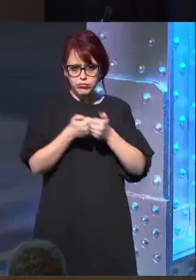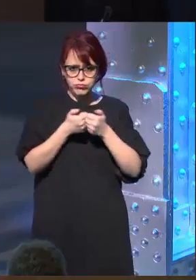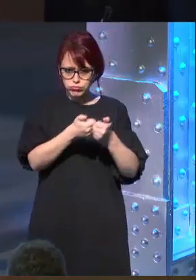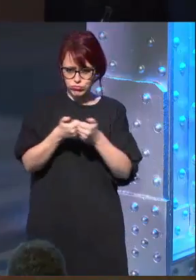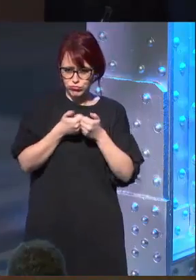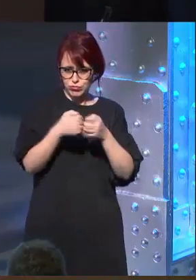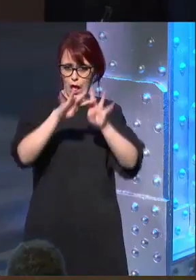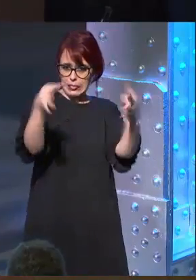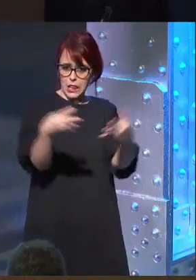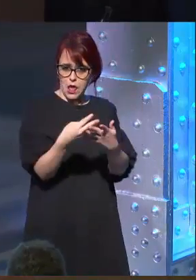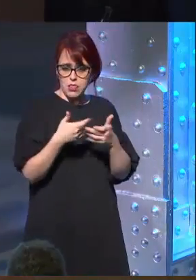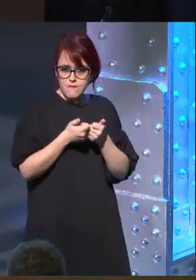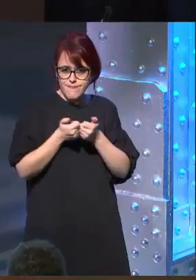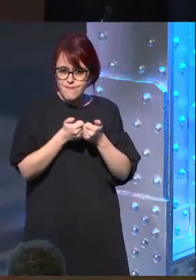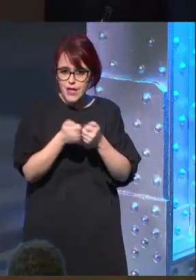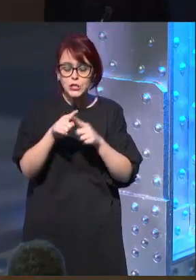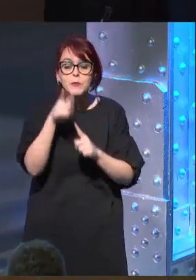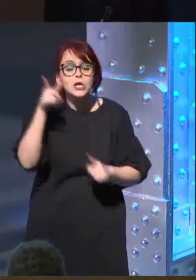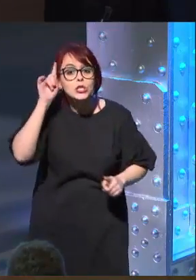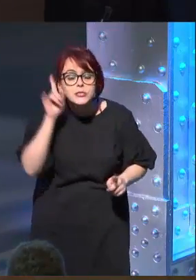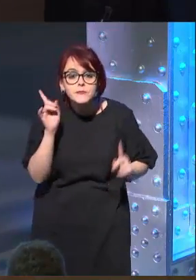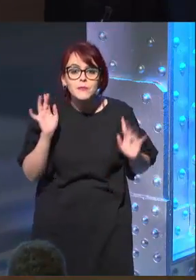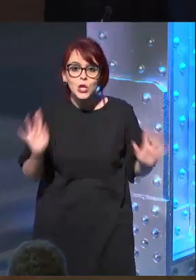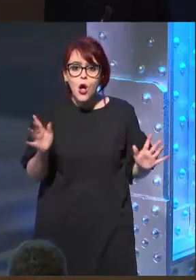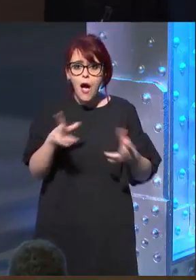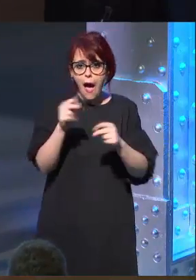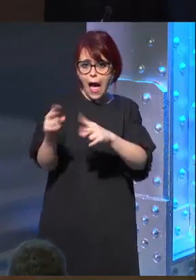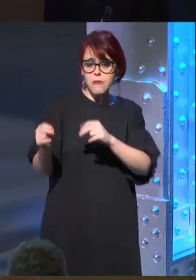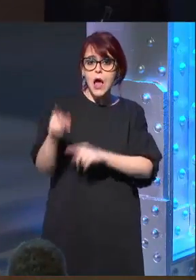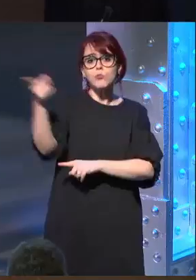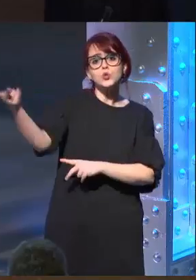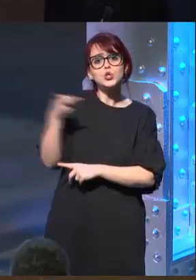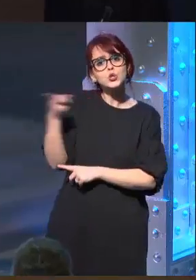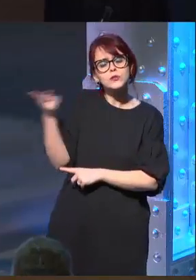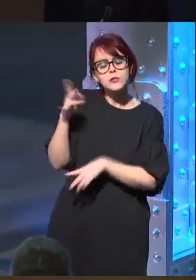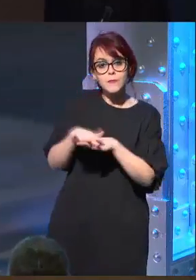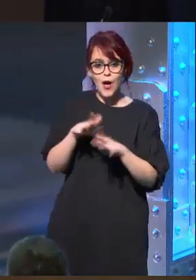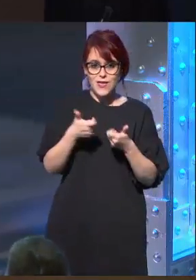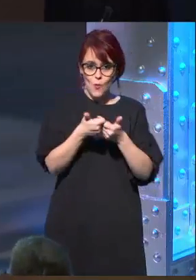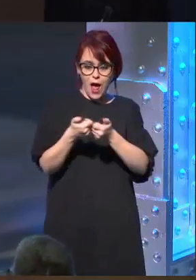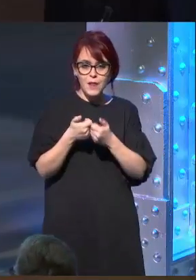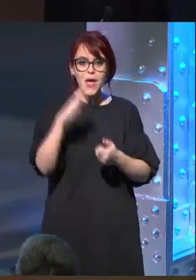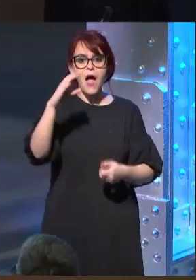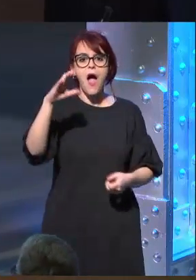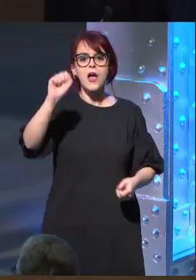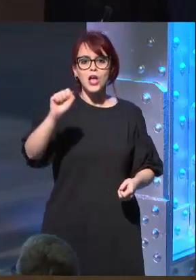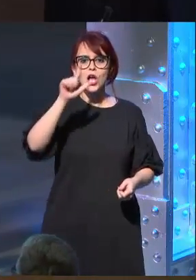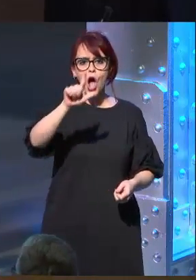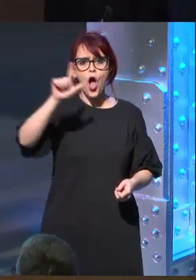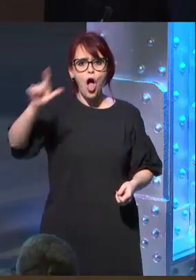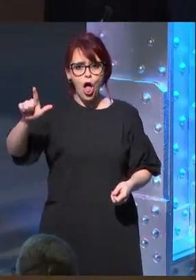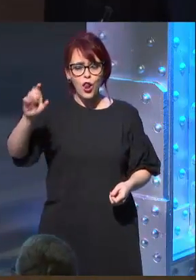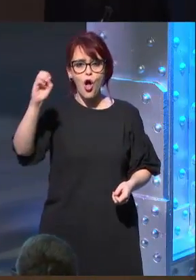discovered that their chats are mainly when they play online. How has it happened to